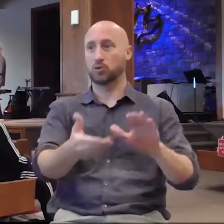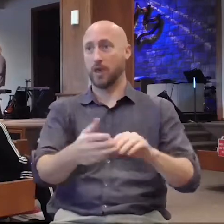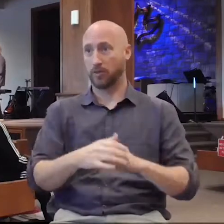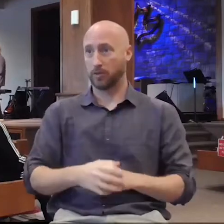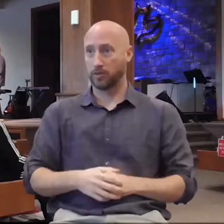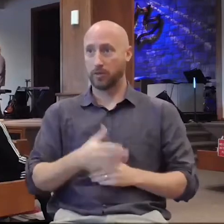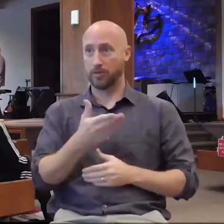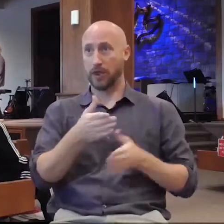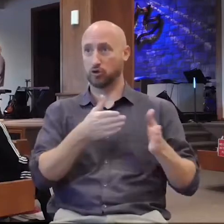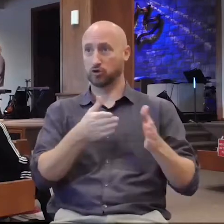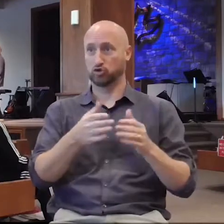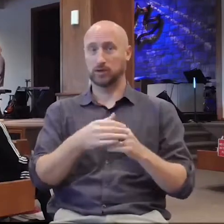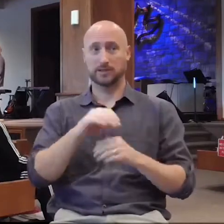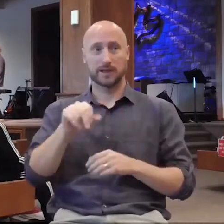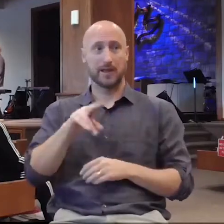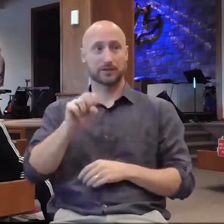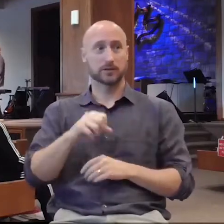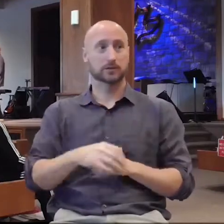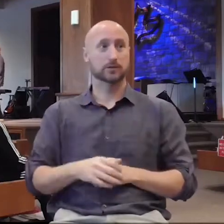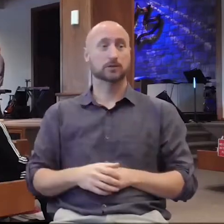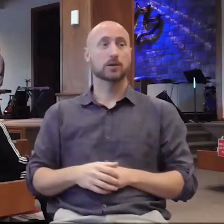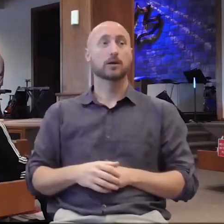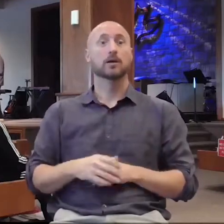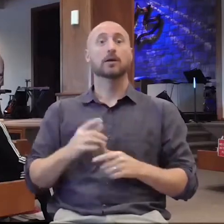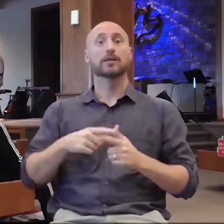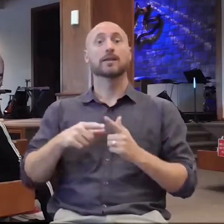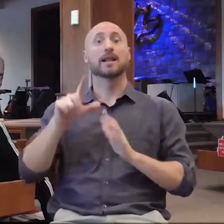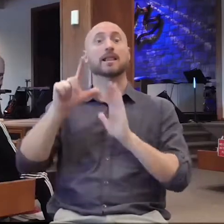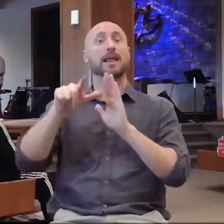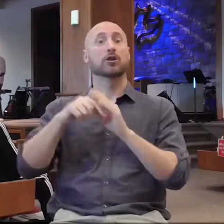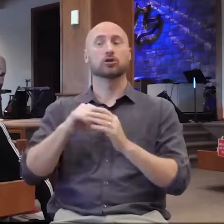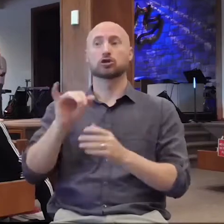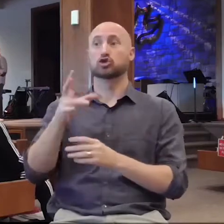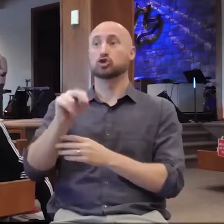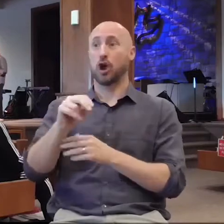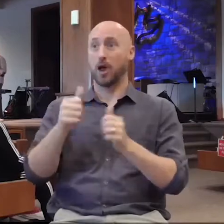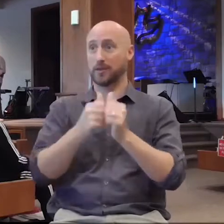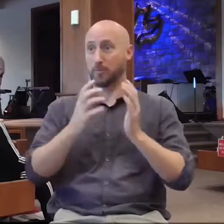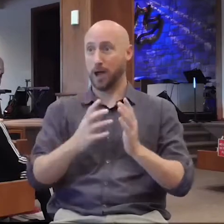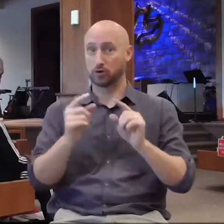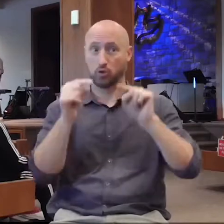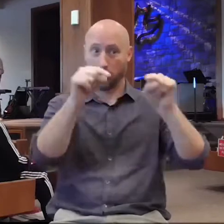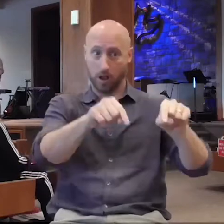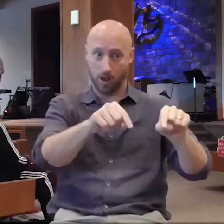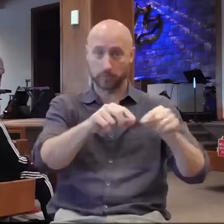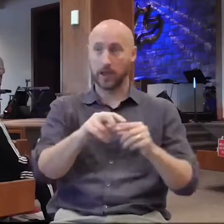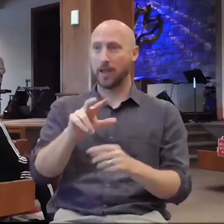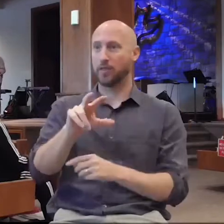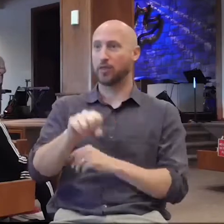around 66 AD, John the Apostle comes, and for 30 years, he's been the